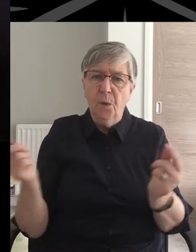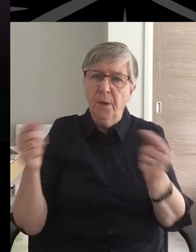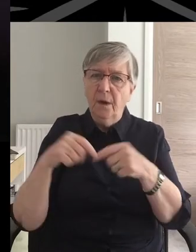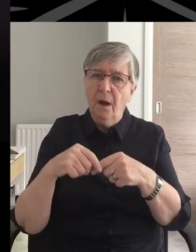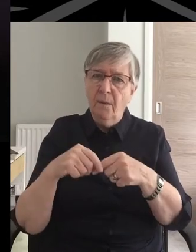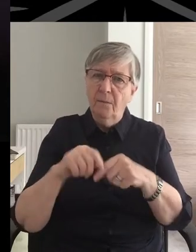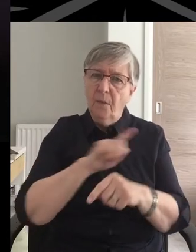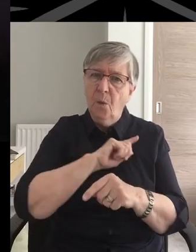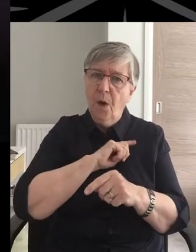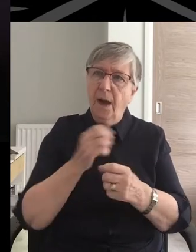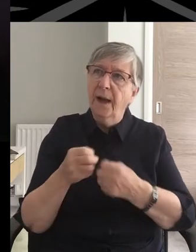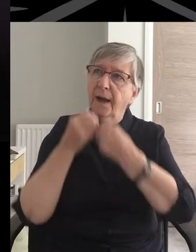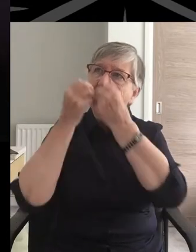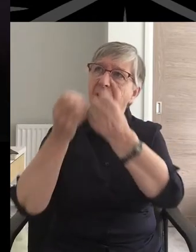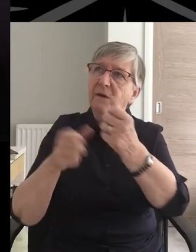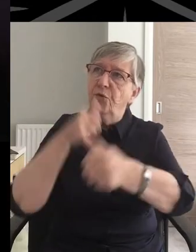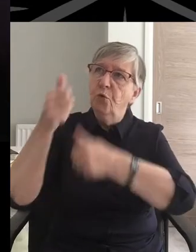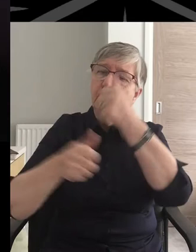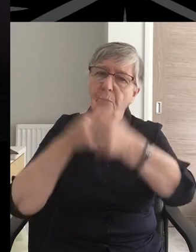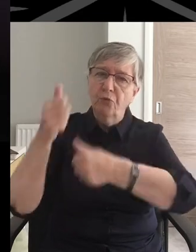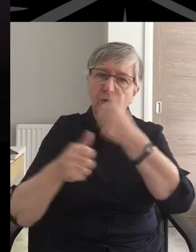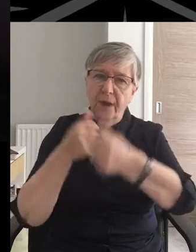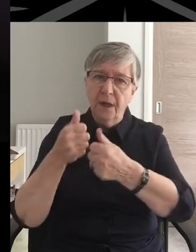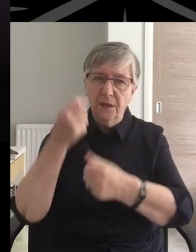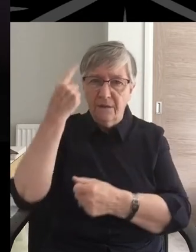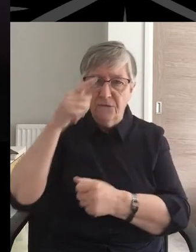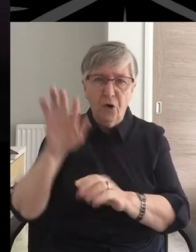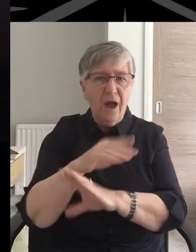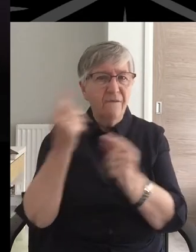you praise for everything and praise forever.